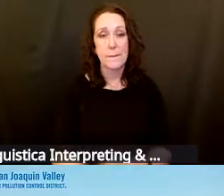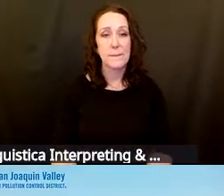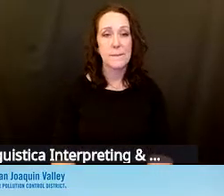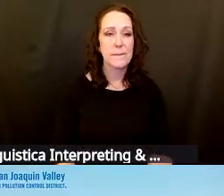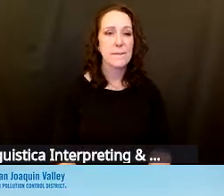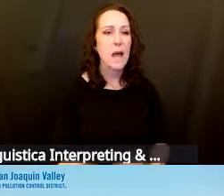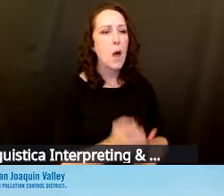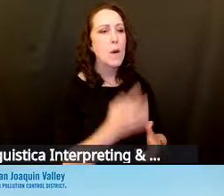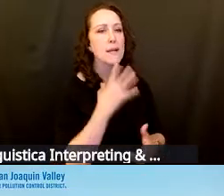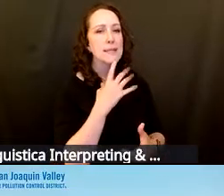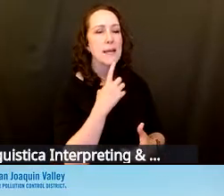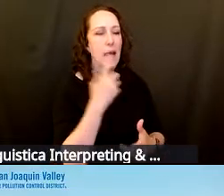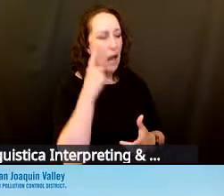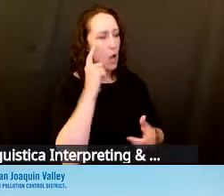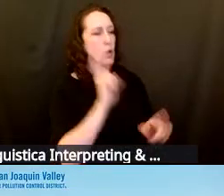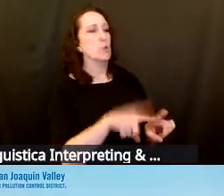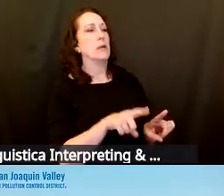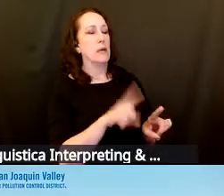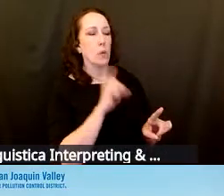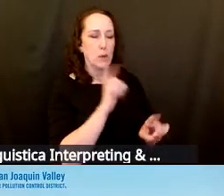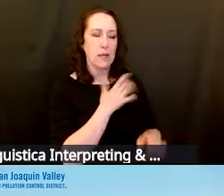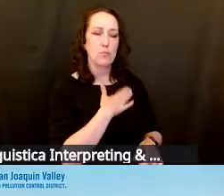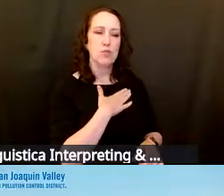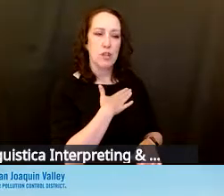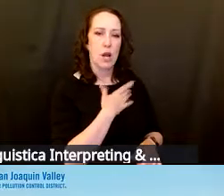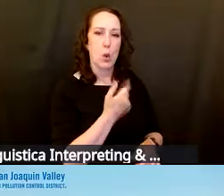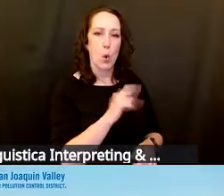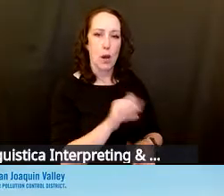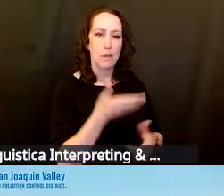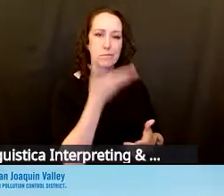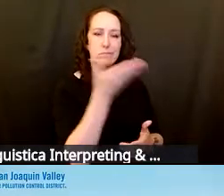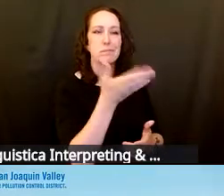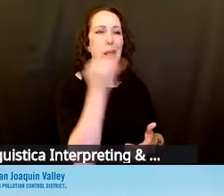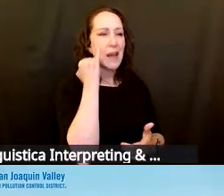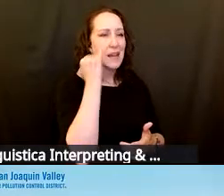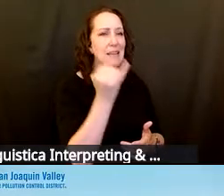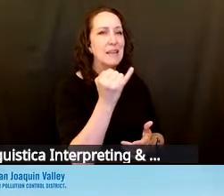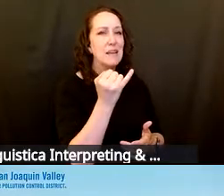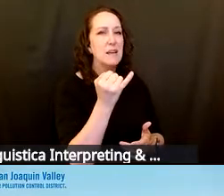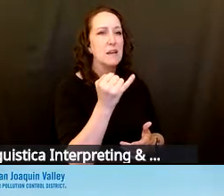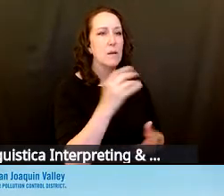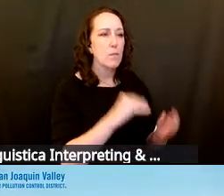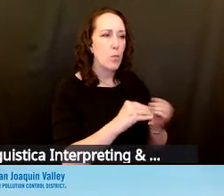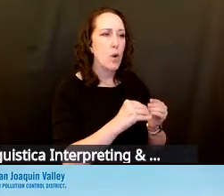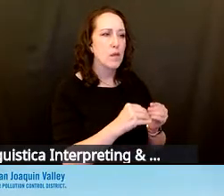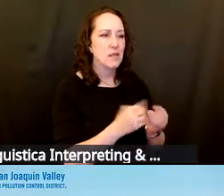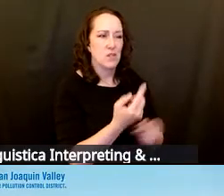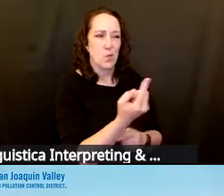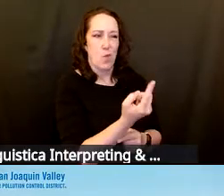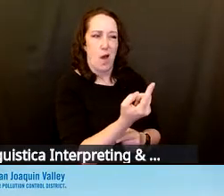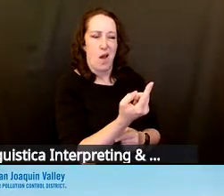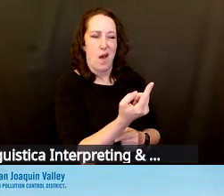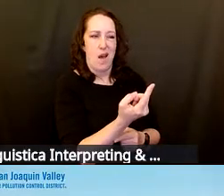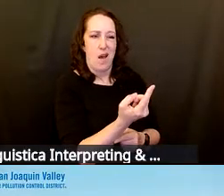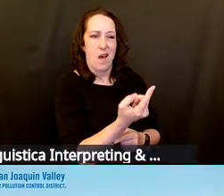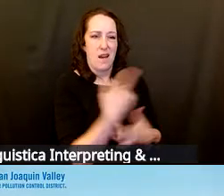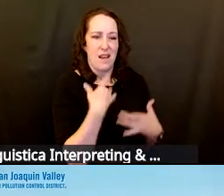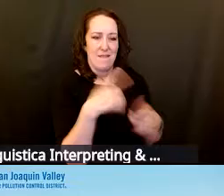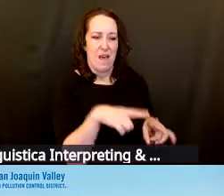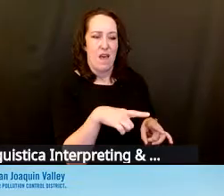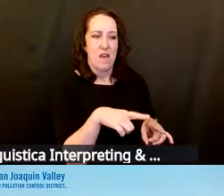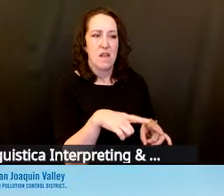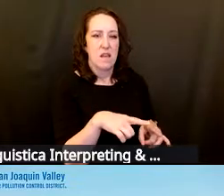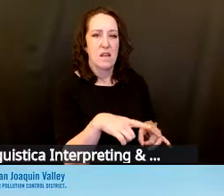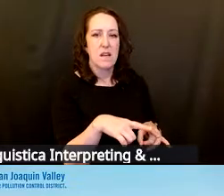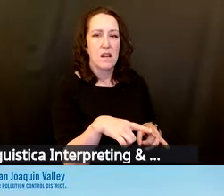like to say I really appreciate Gloria bringing up the idea of more than just this one event. I mean,